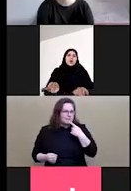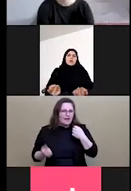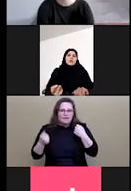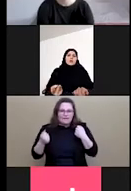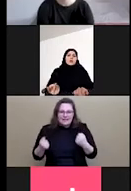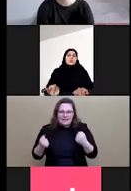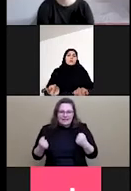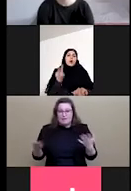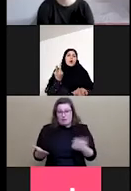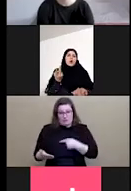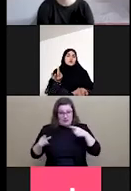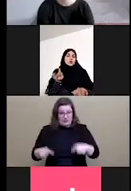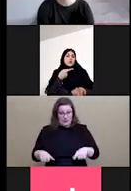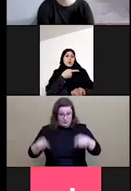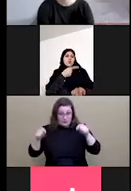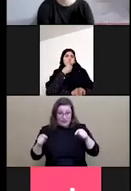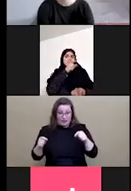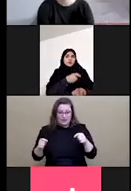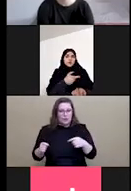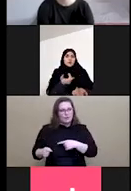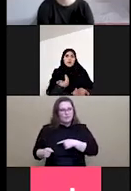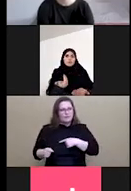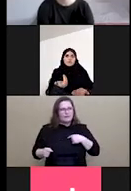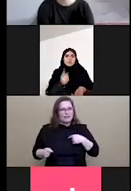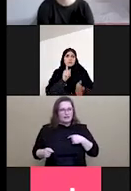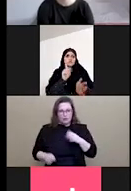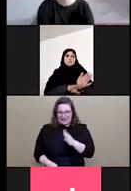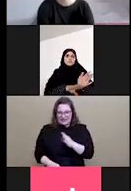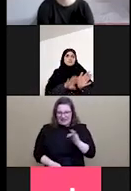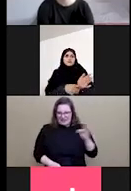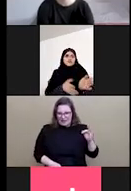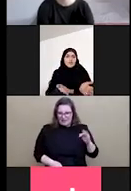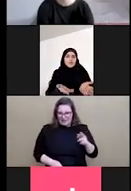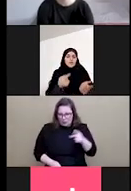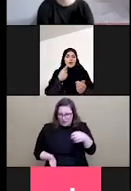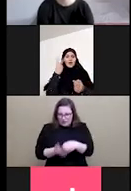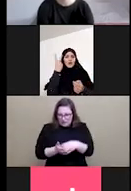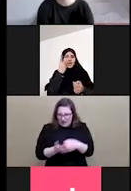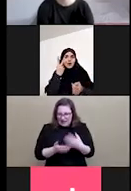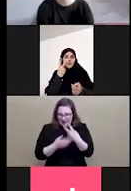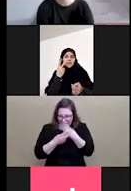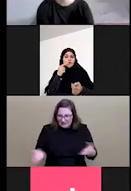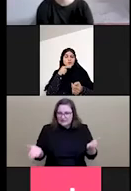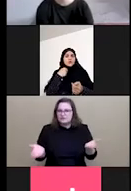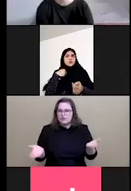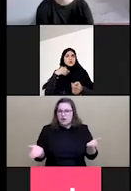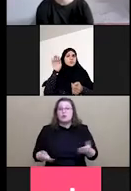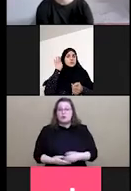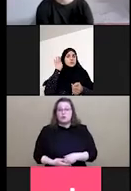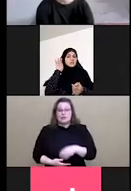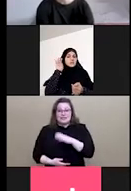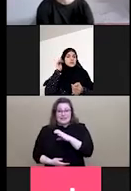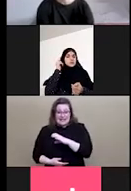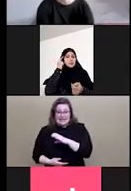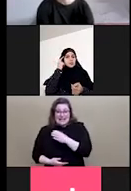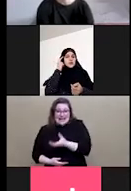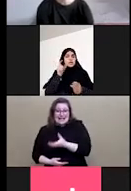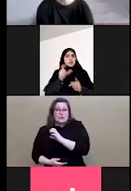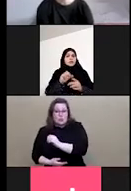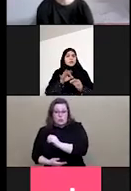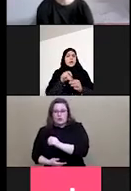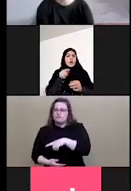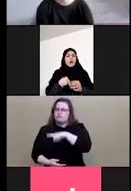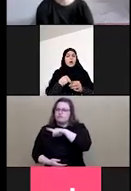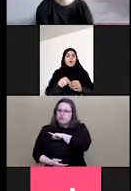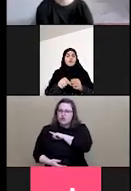what we found out, and which also the DFF evaluation showed, that CSOs were very present during the